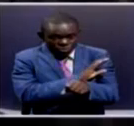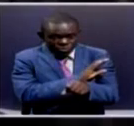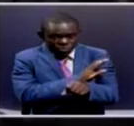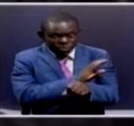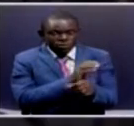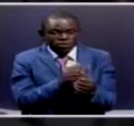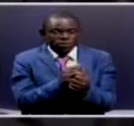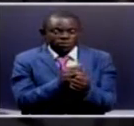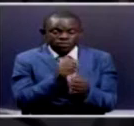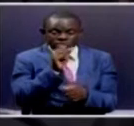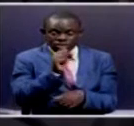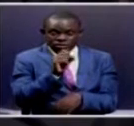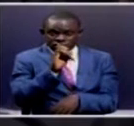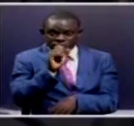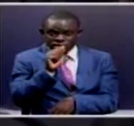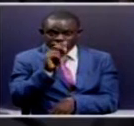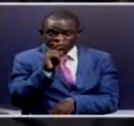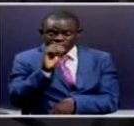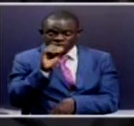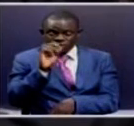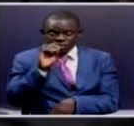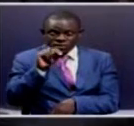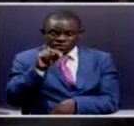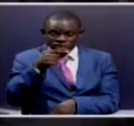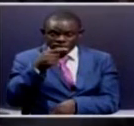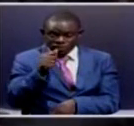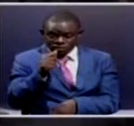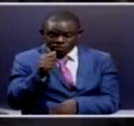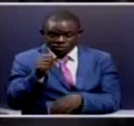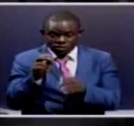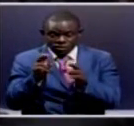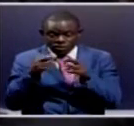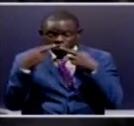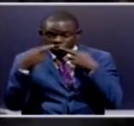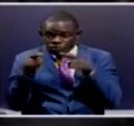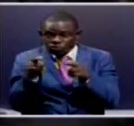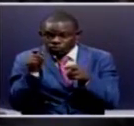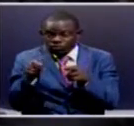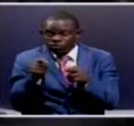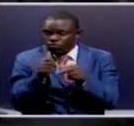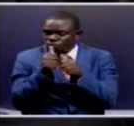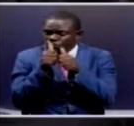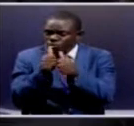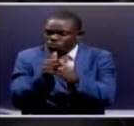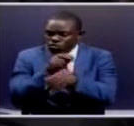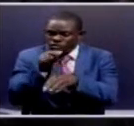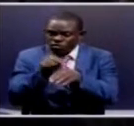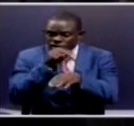resolutions simply outline the thematic areas of the national dialogue. Okay, they are not